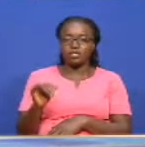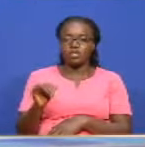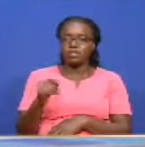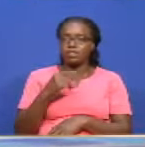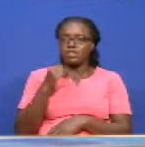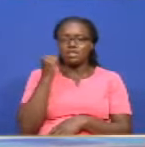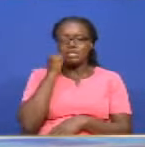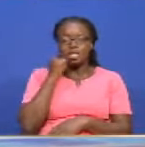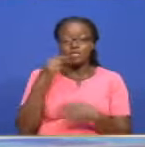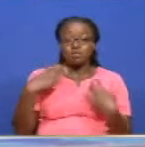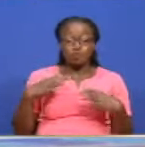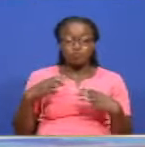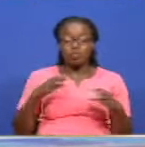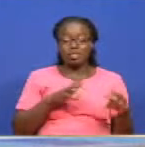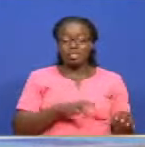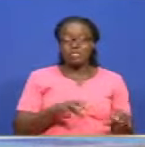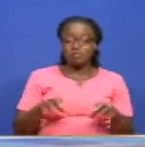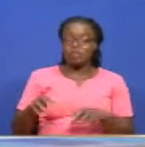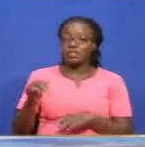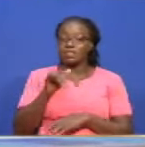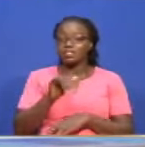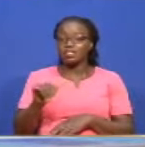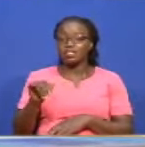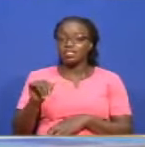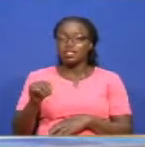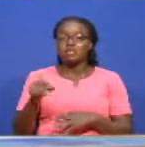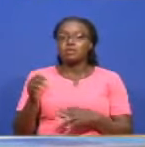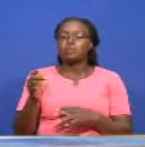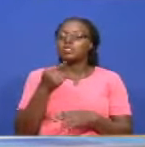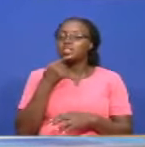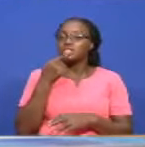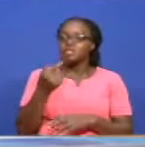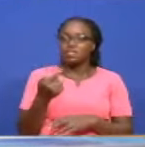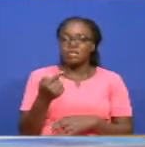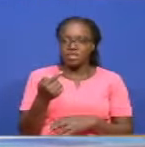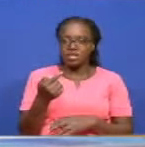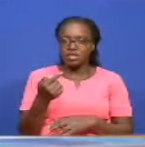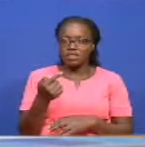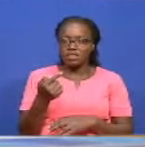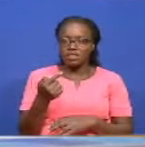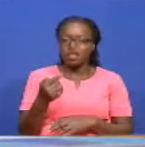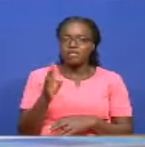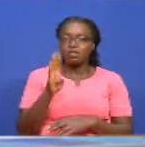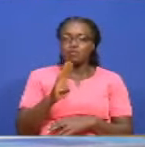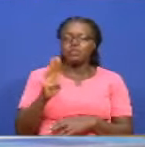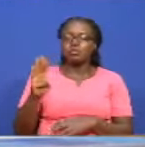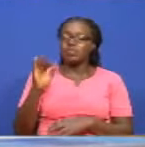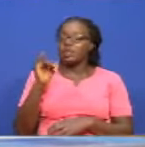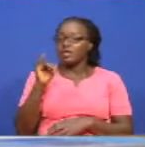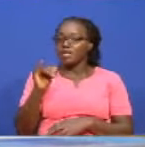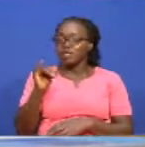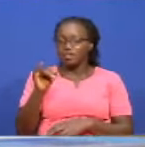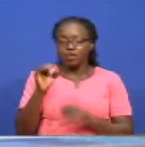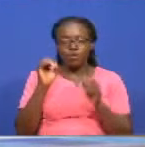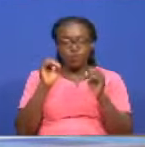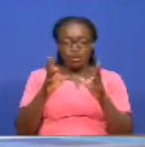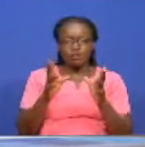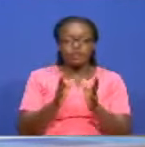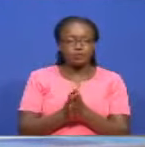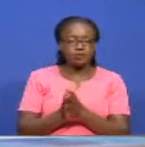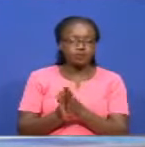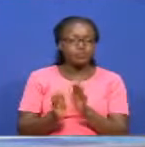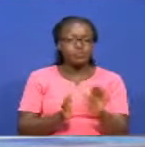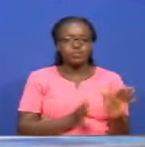see people suffering, and yet we are being told about BBI. Right. Lastly, on